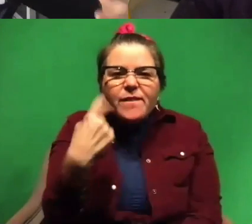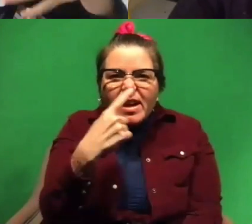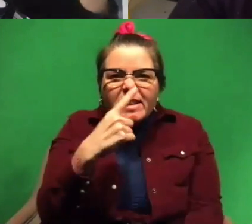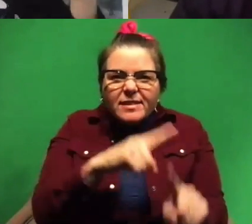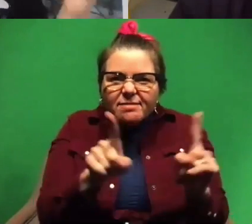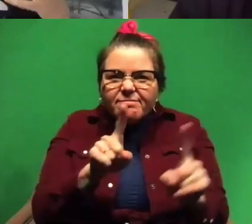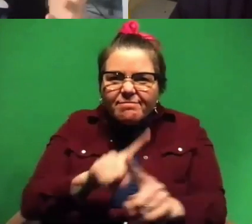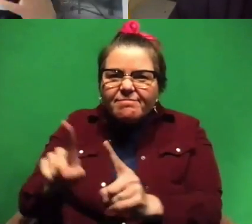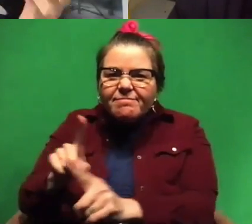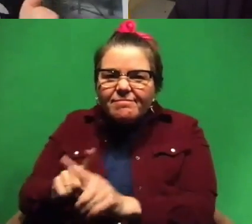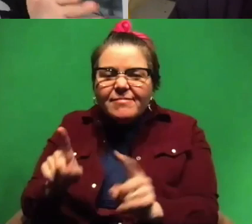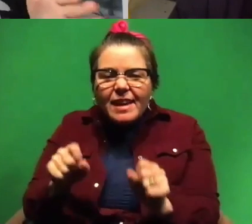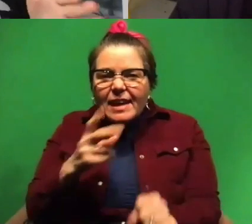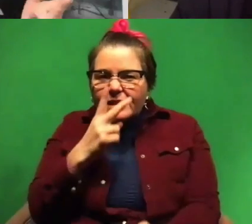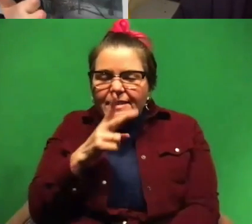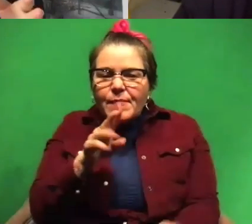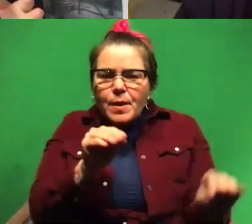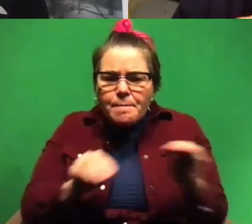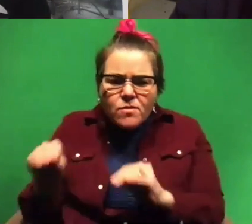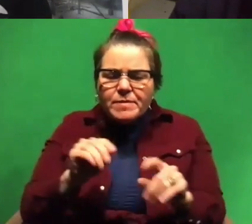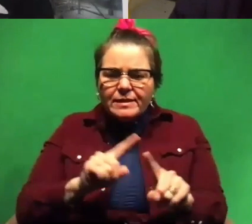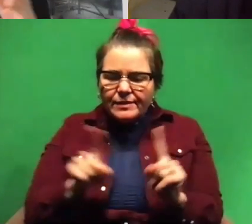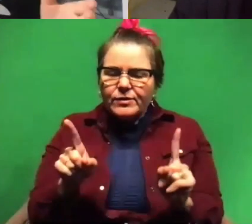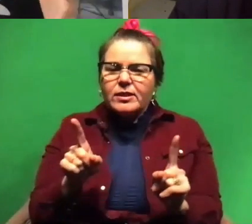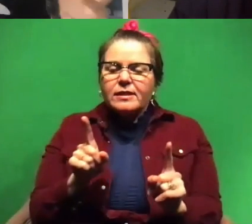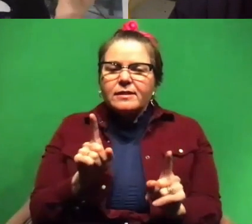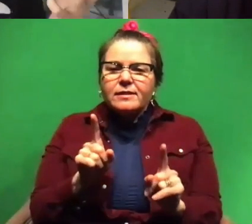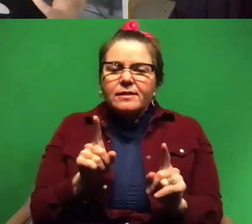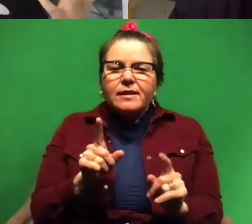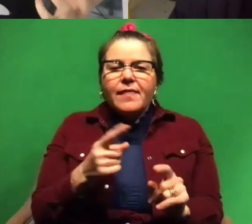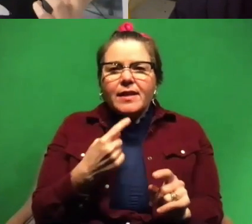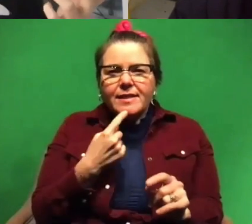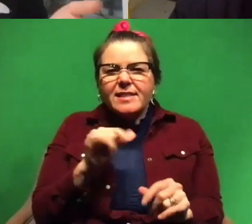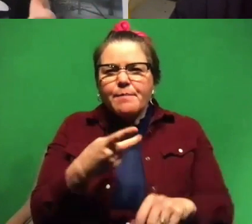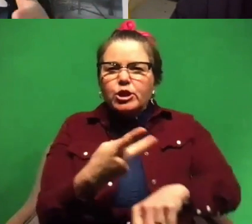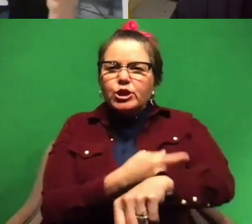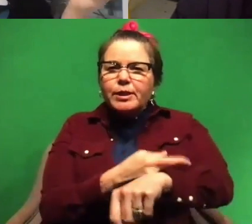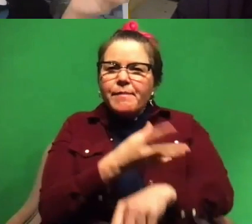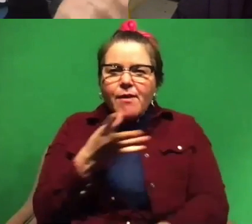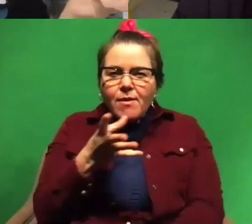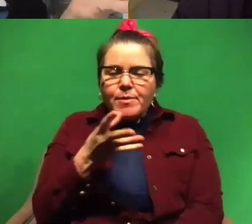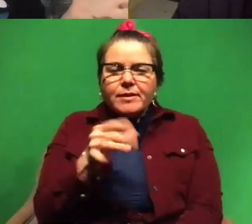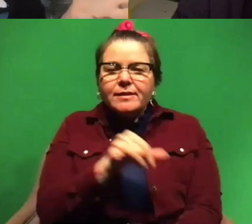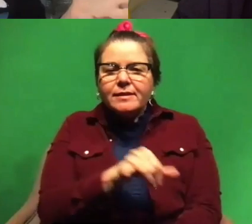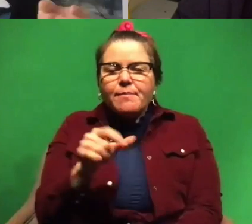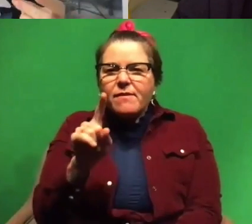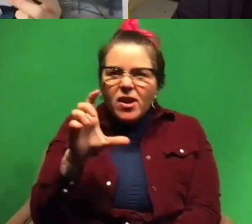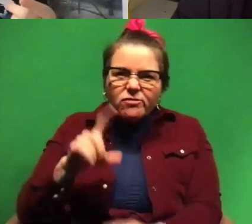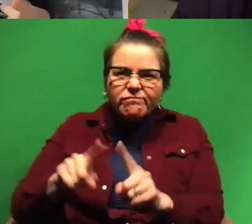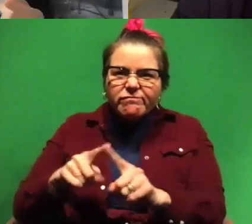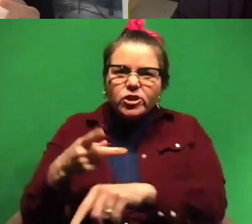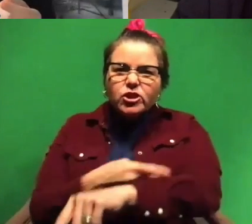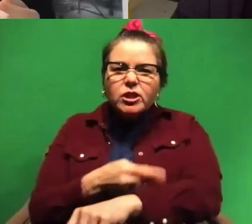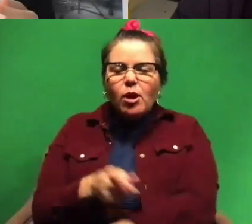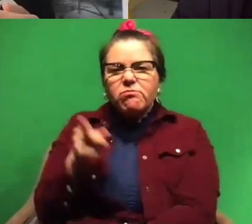you can actually see how they move differently. And like, they say that about sheep farmers too. Like there's like, you know, hundreds of sheep and he's like,